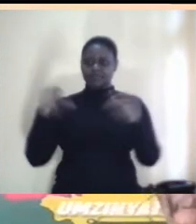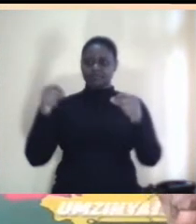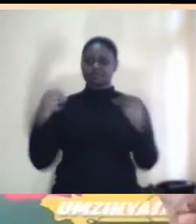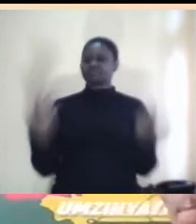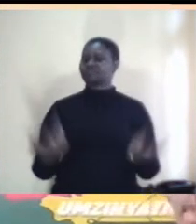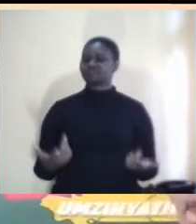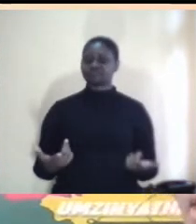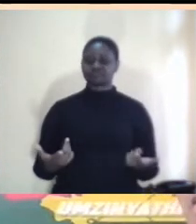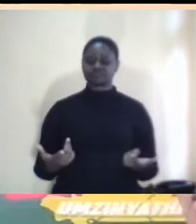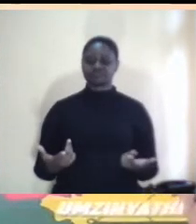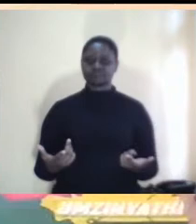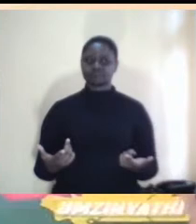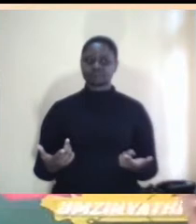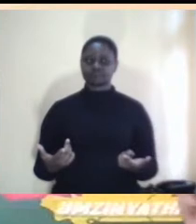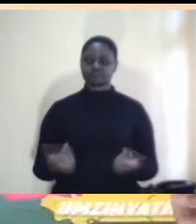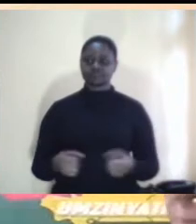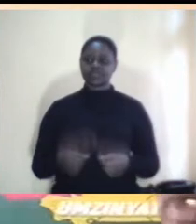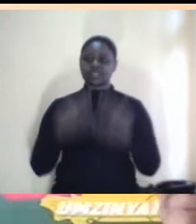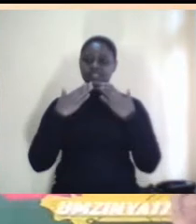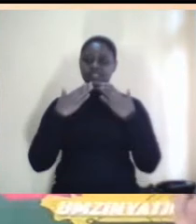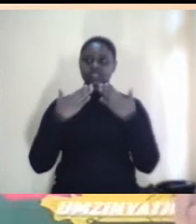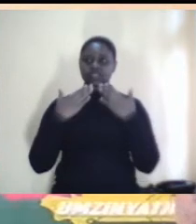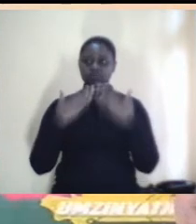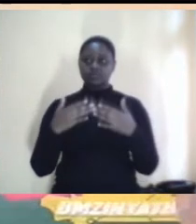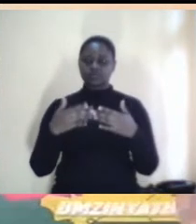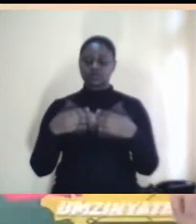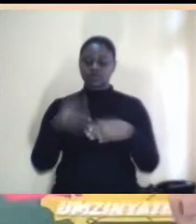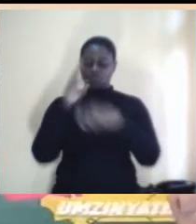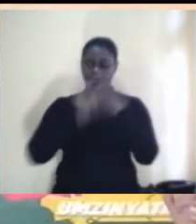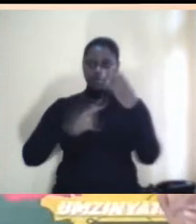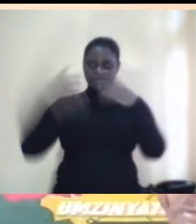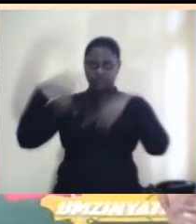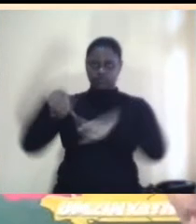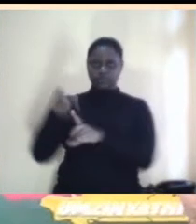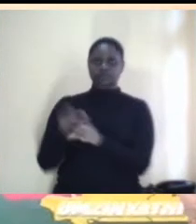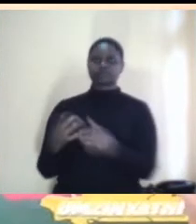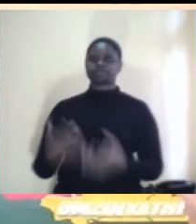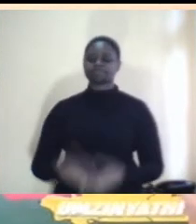exhausted. Thank you, Honorable Chair.